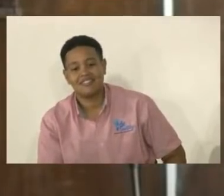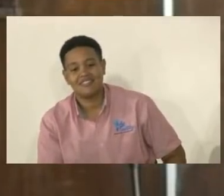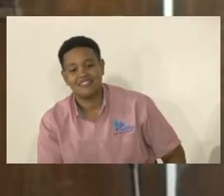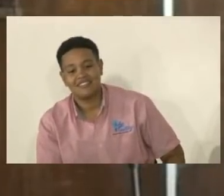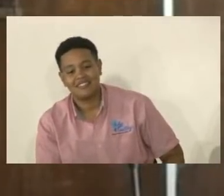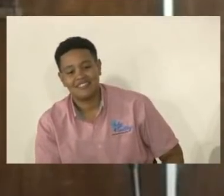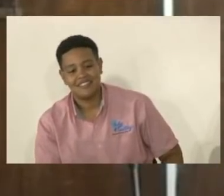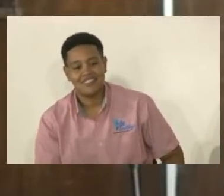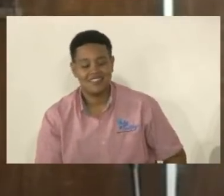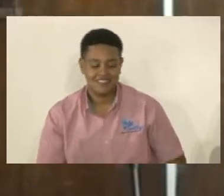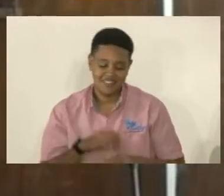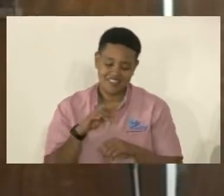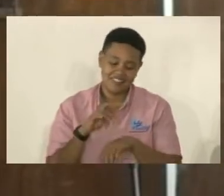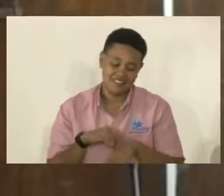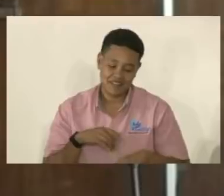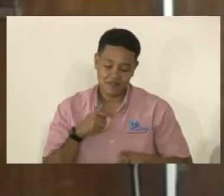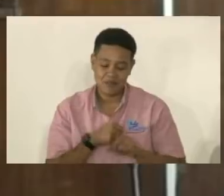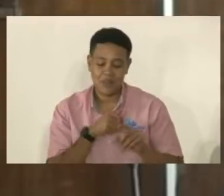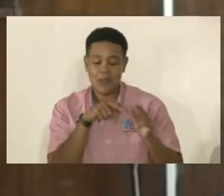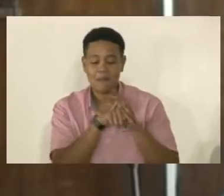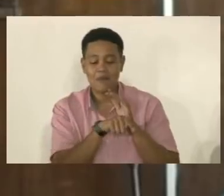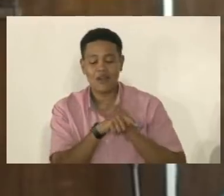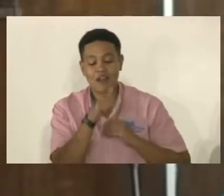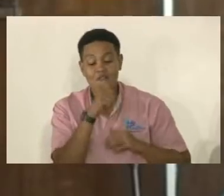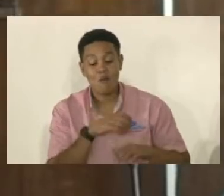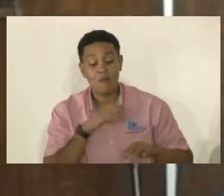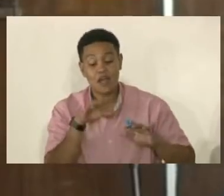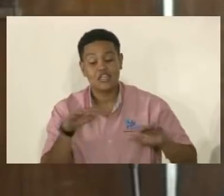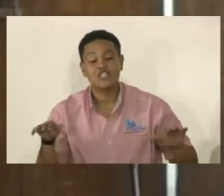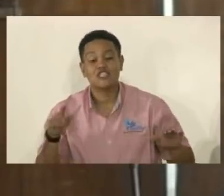The murders of women and children.